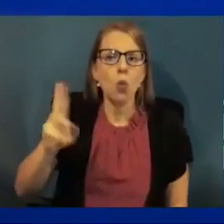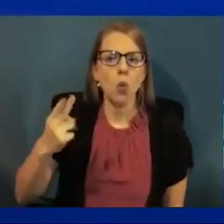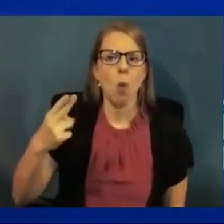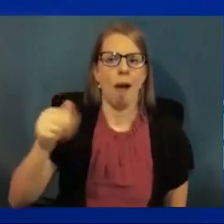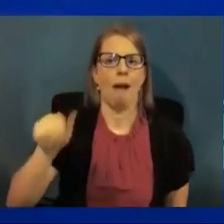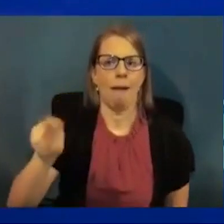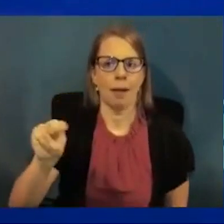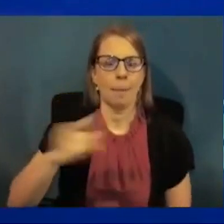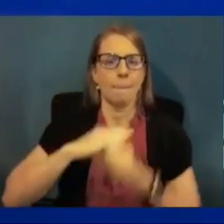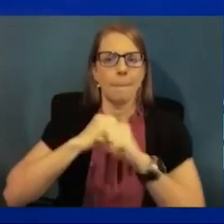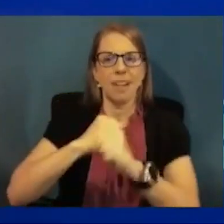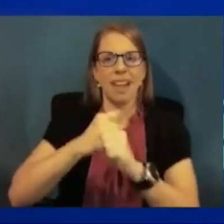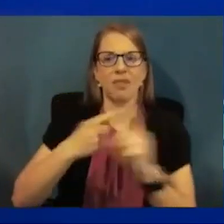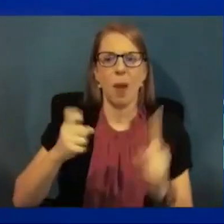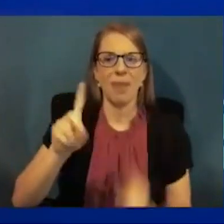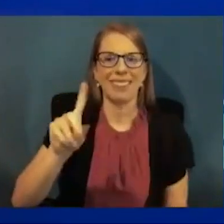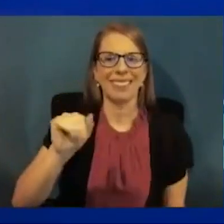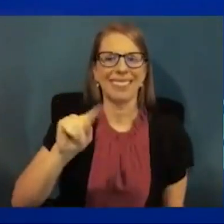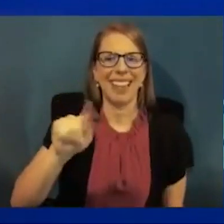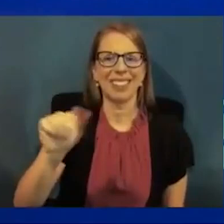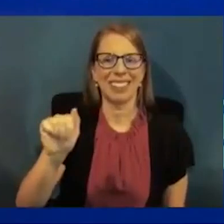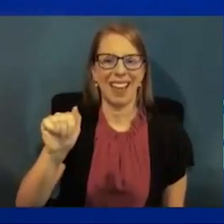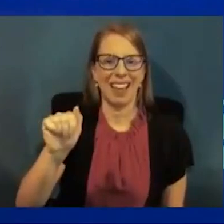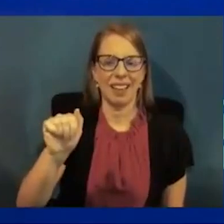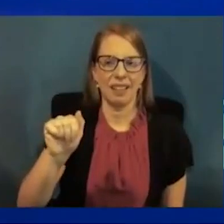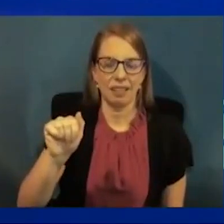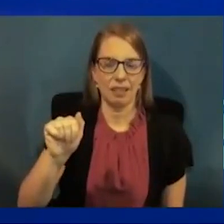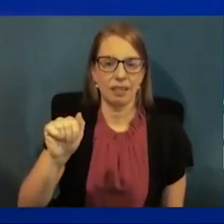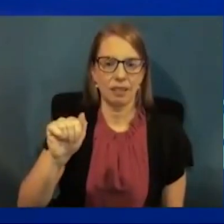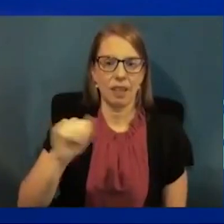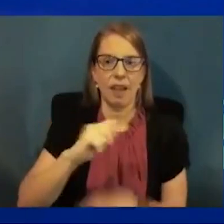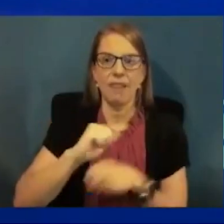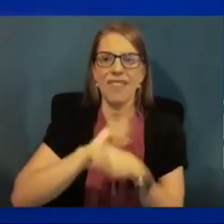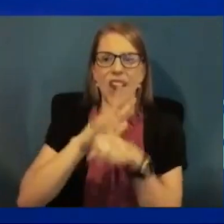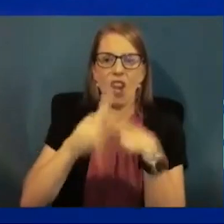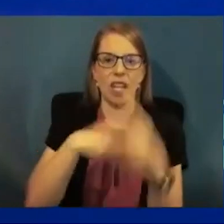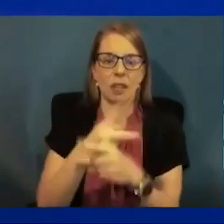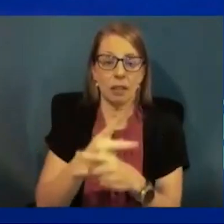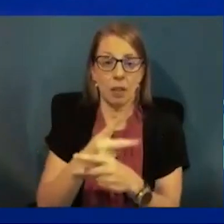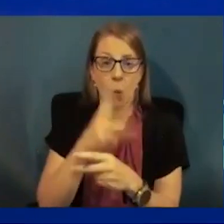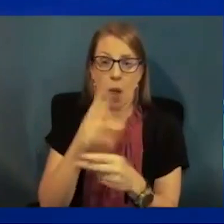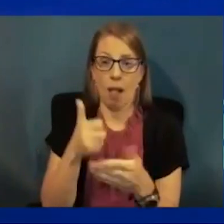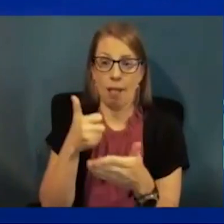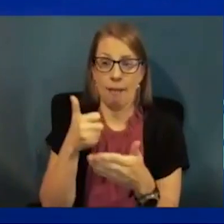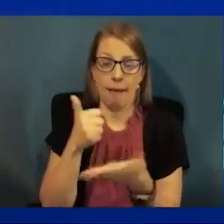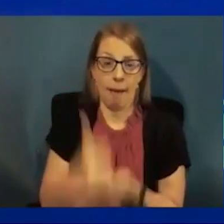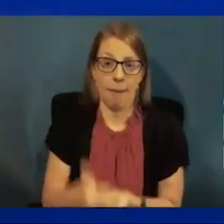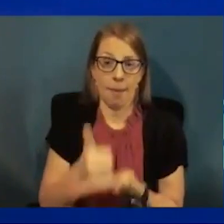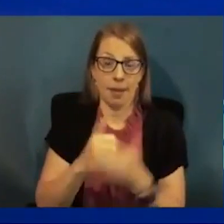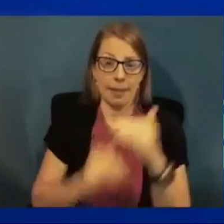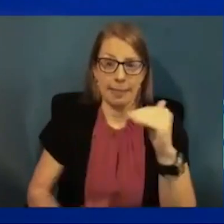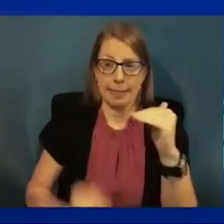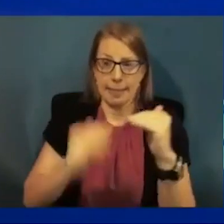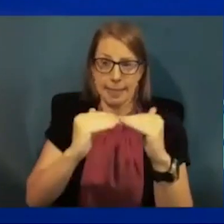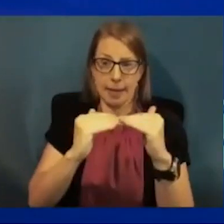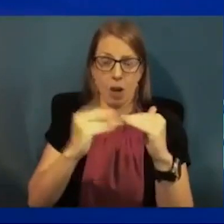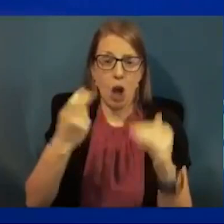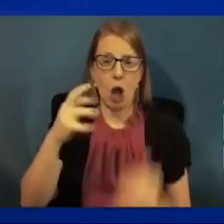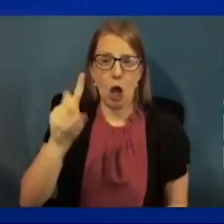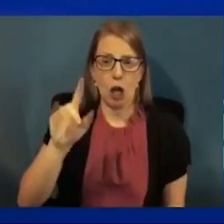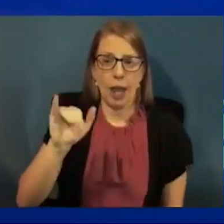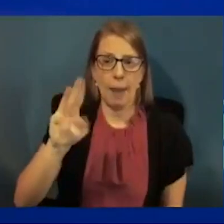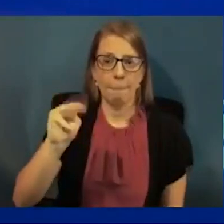Delta variant. And so is that going to help us achieve herd immunity? I don't know that I'd have a lot of confidence in that. The second thing is